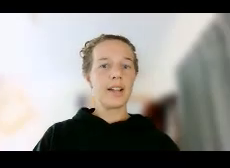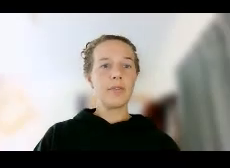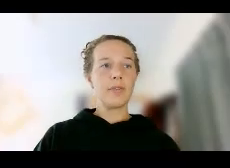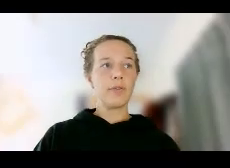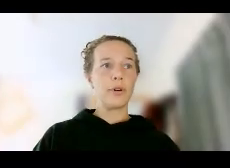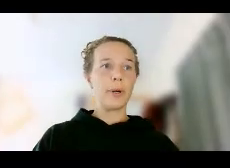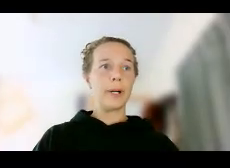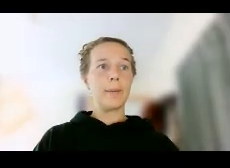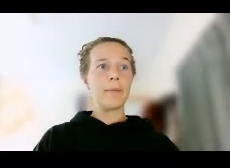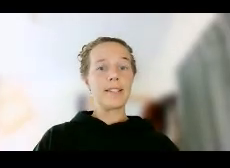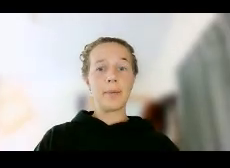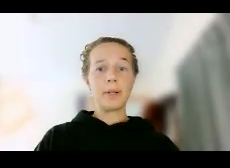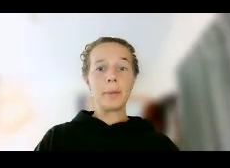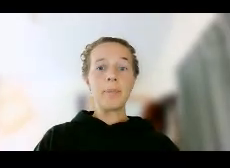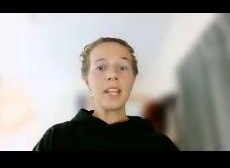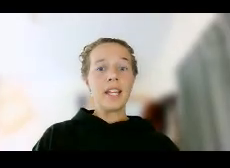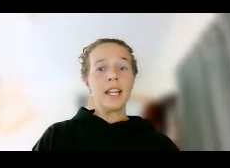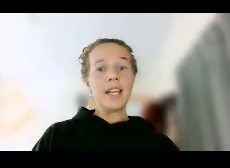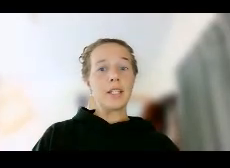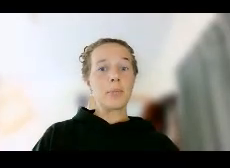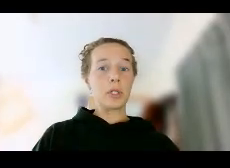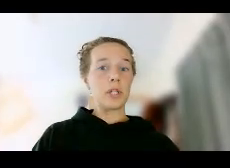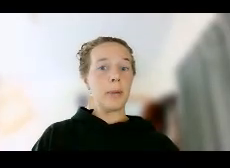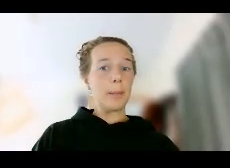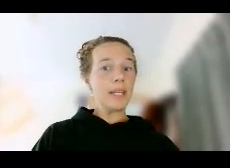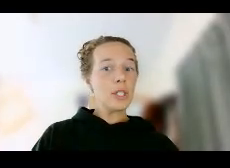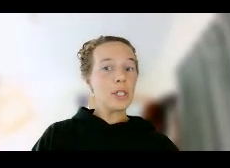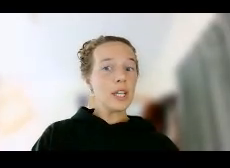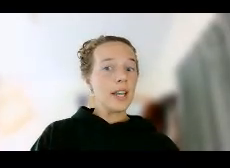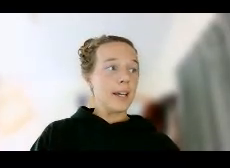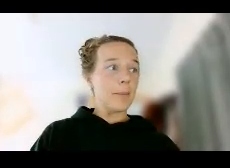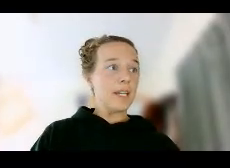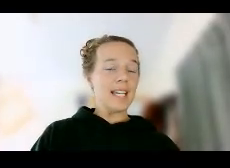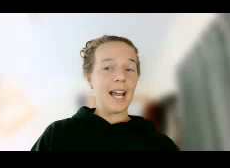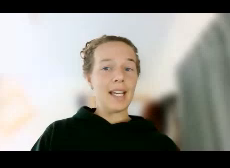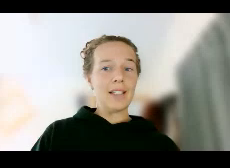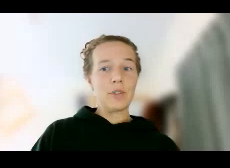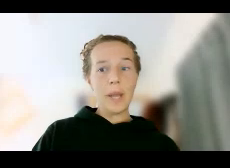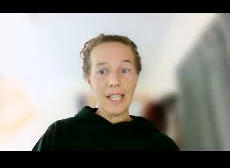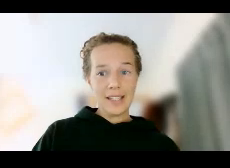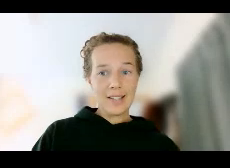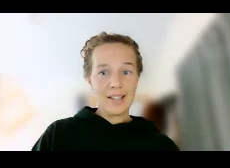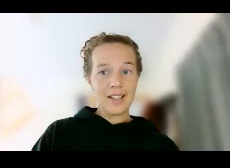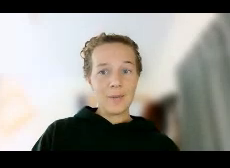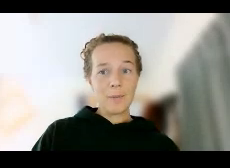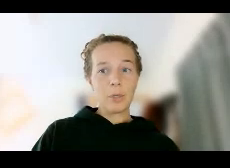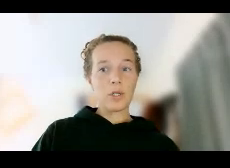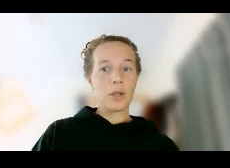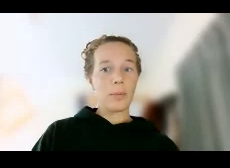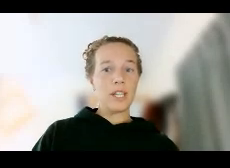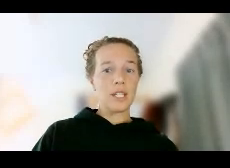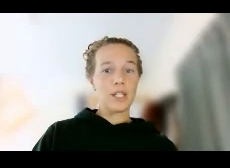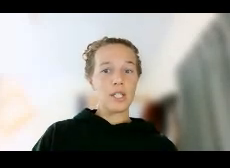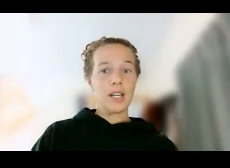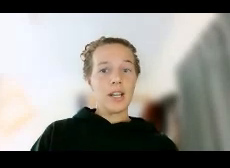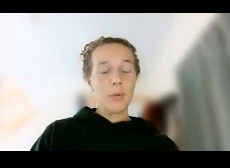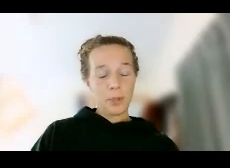Yeah, exactly. For example, is Patricia Bay Beach. In the 1920s,